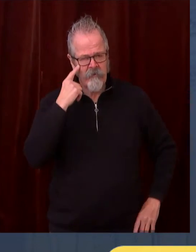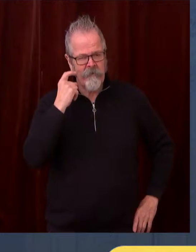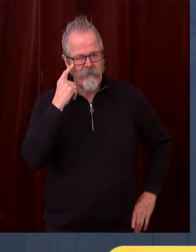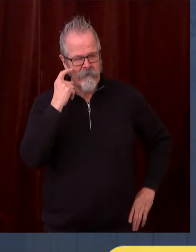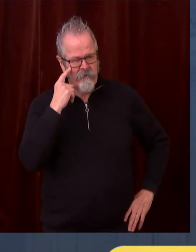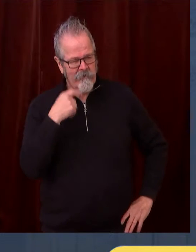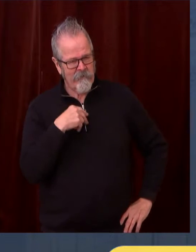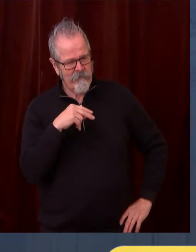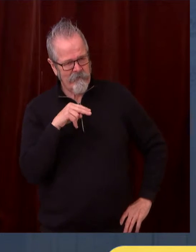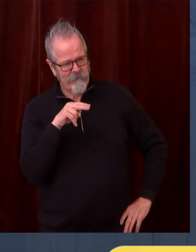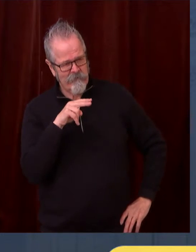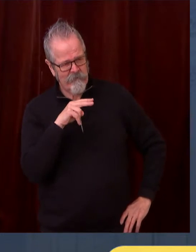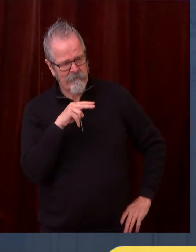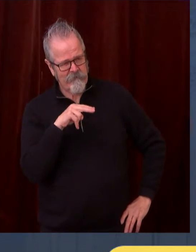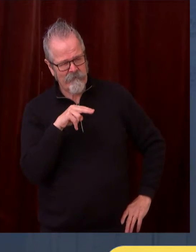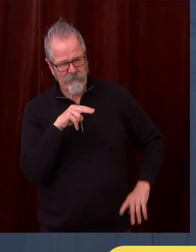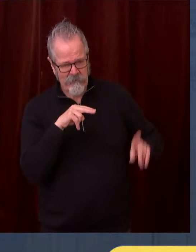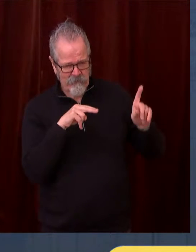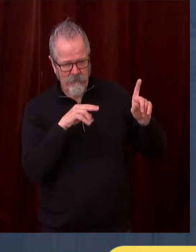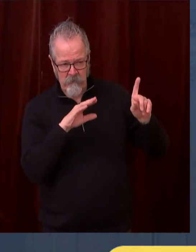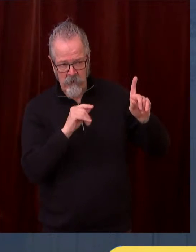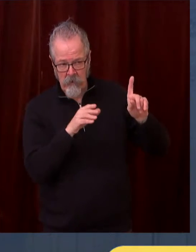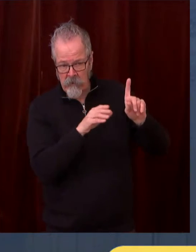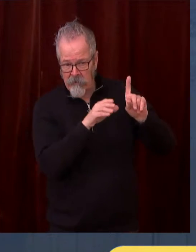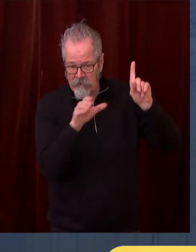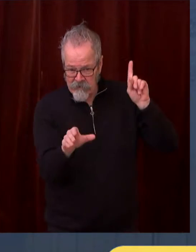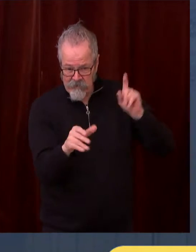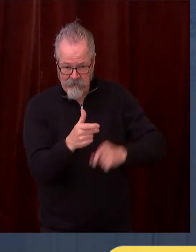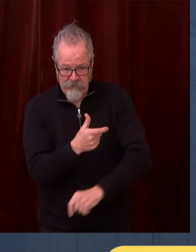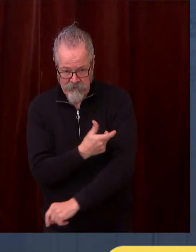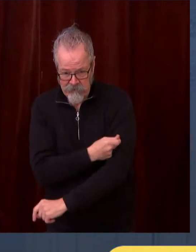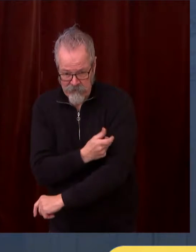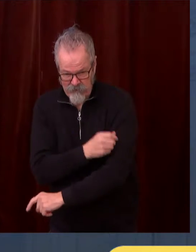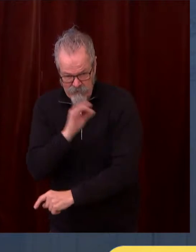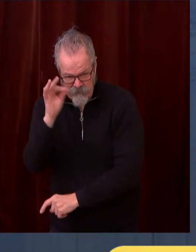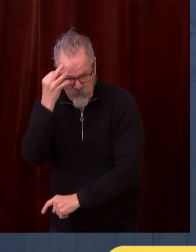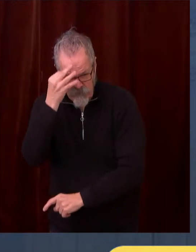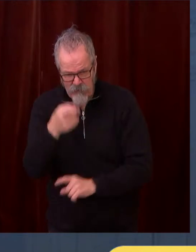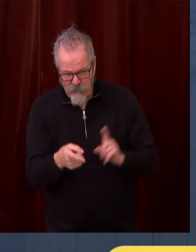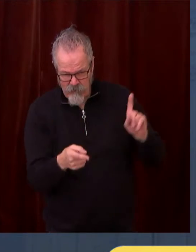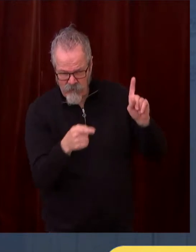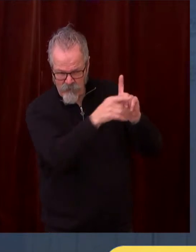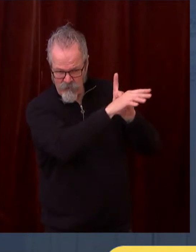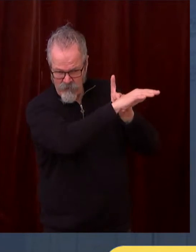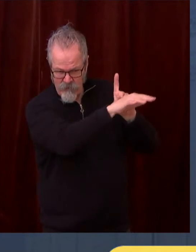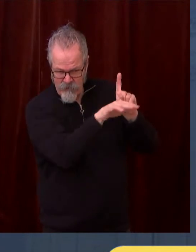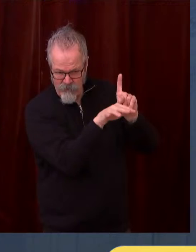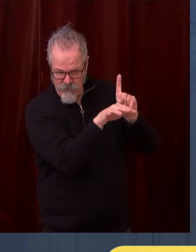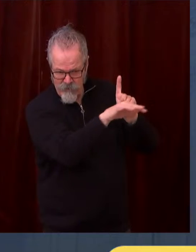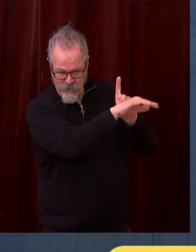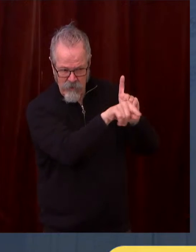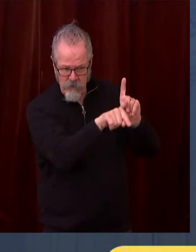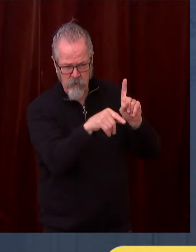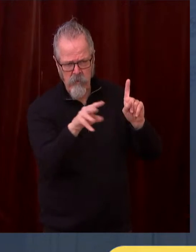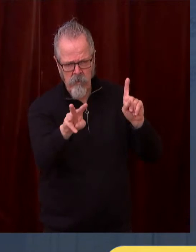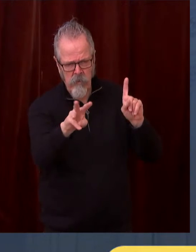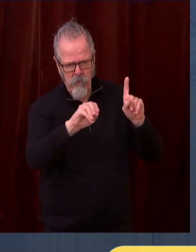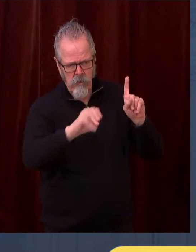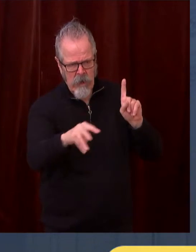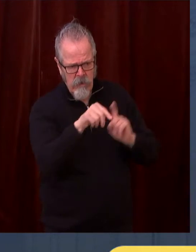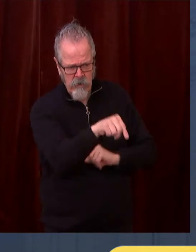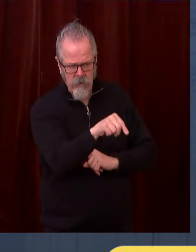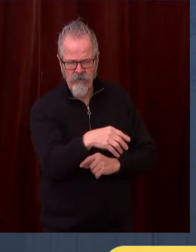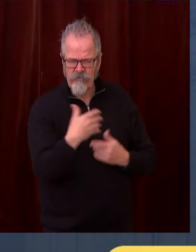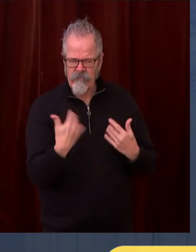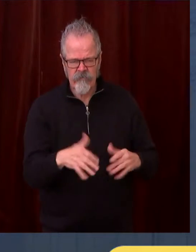this product. And we are relying upon Washingtonians' commitment to following science and